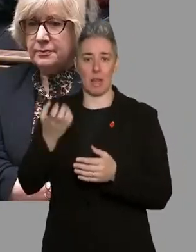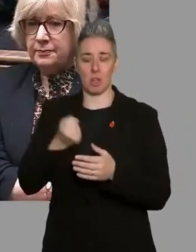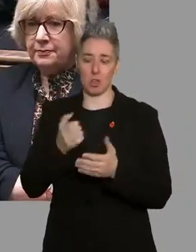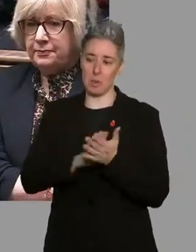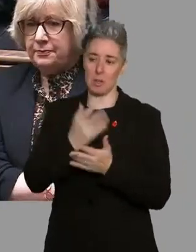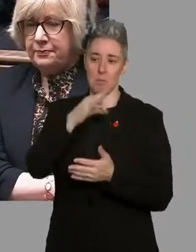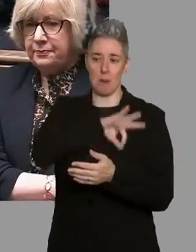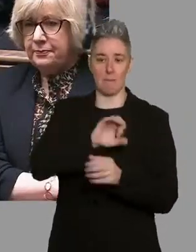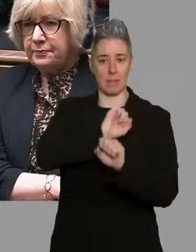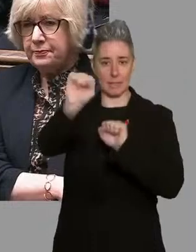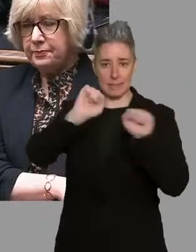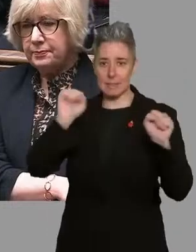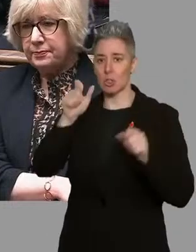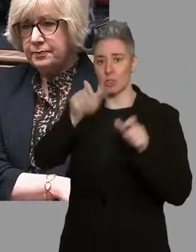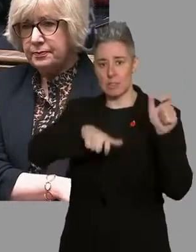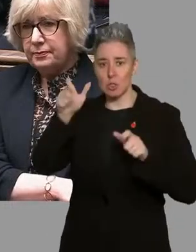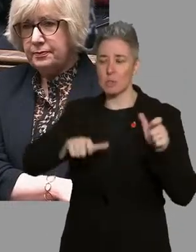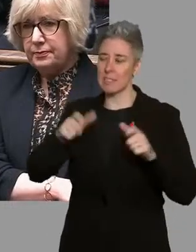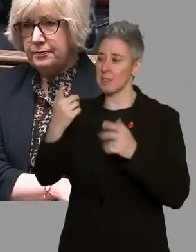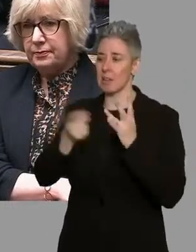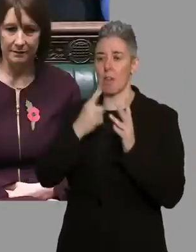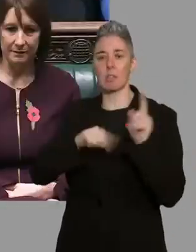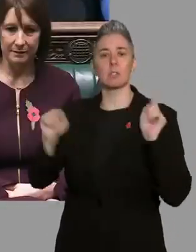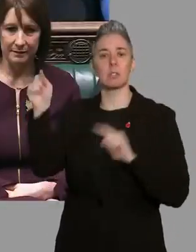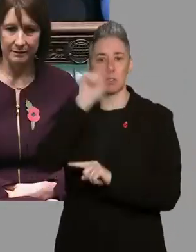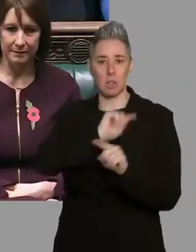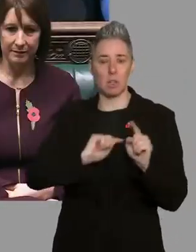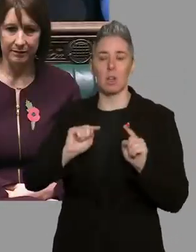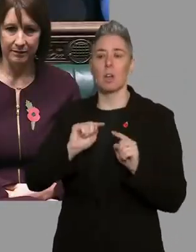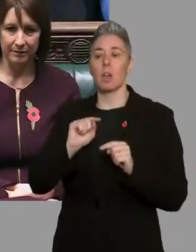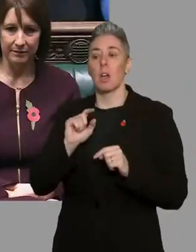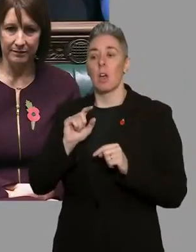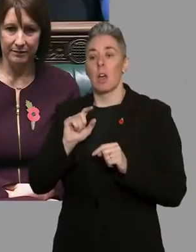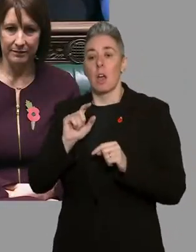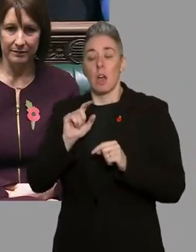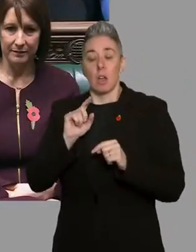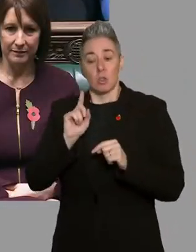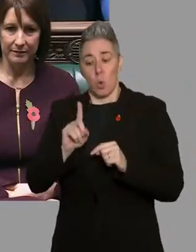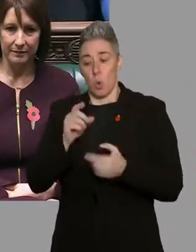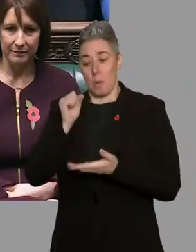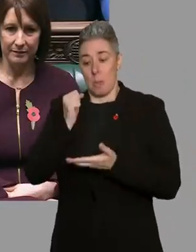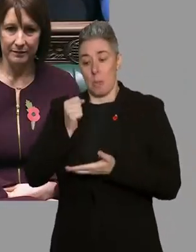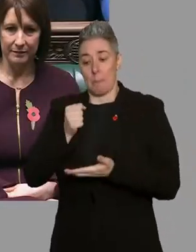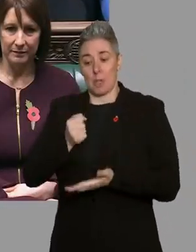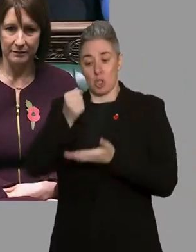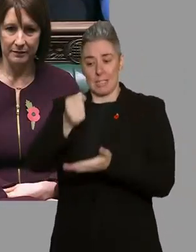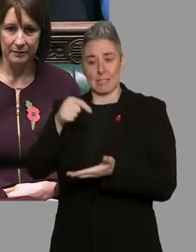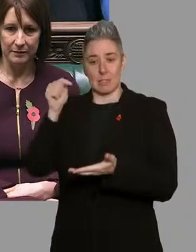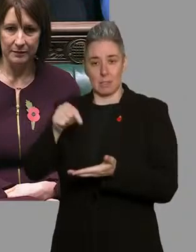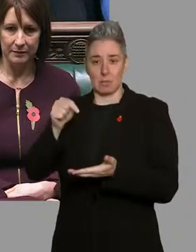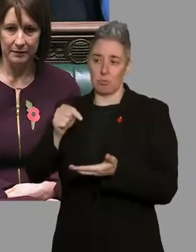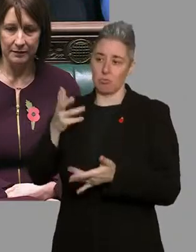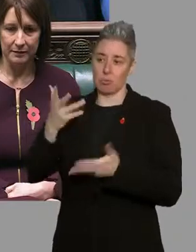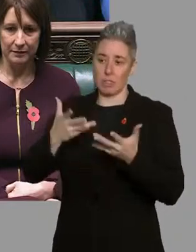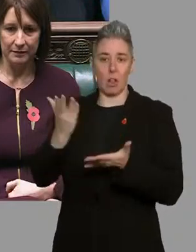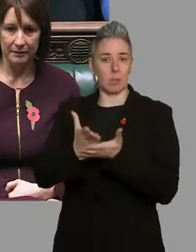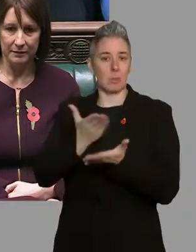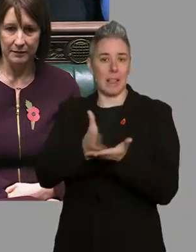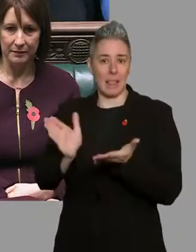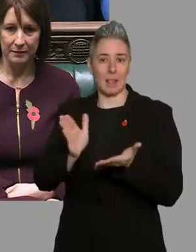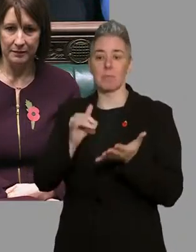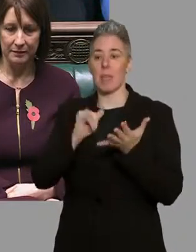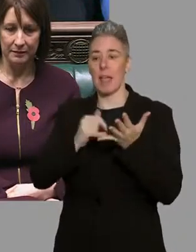Scotland. And the result of the budget is now clear. The SNP in power in Scotland have the